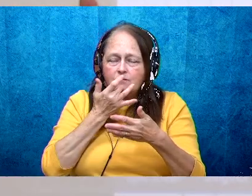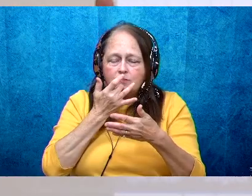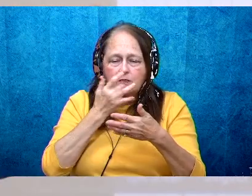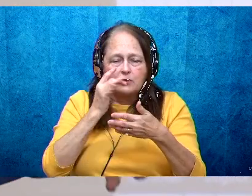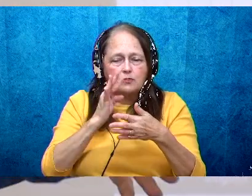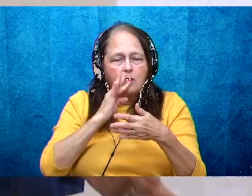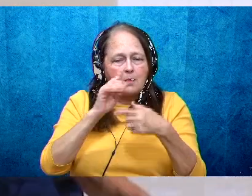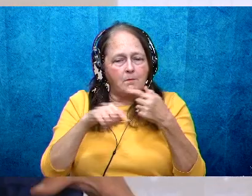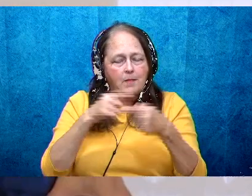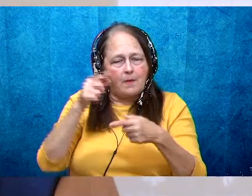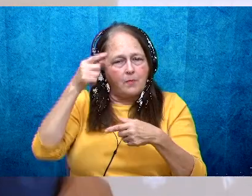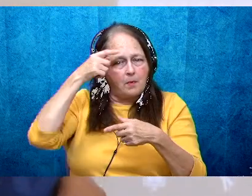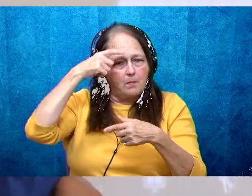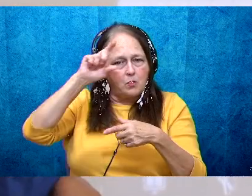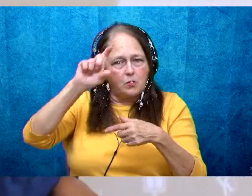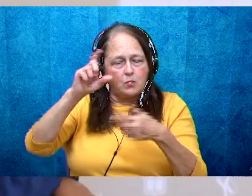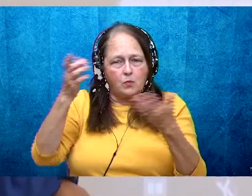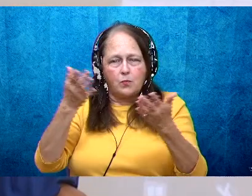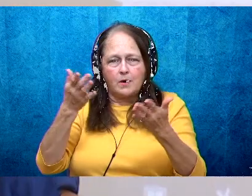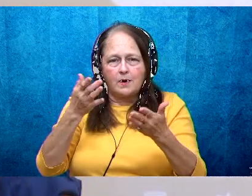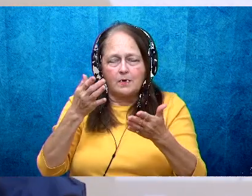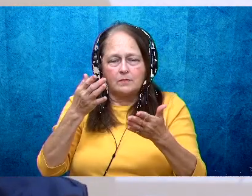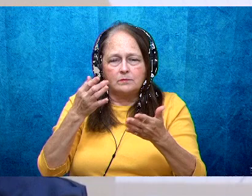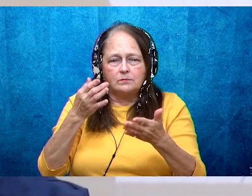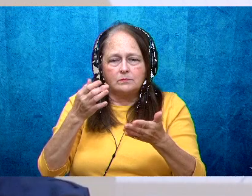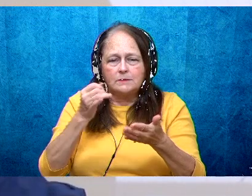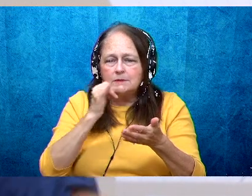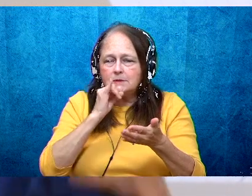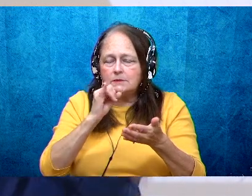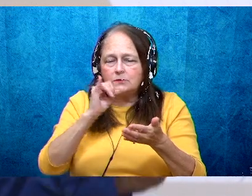moon and where the moon is and how it relates to Earth.